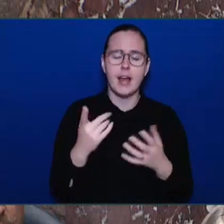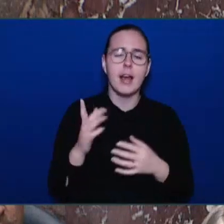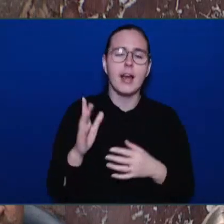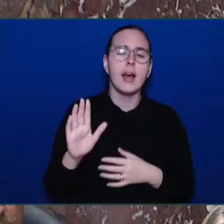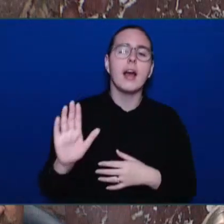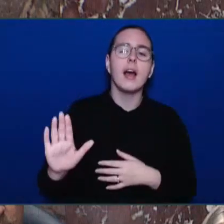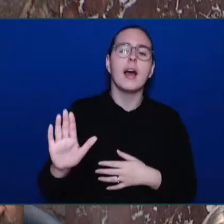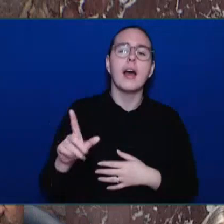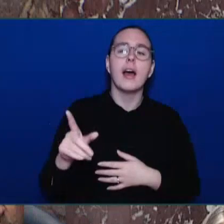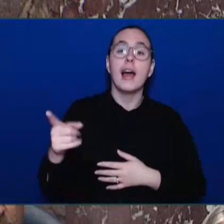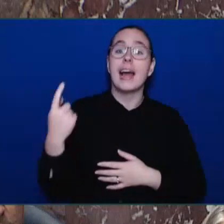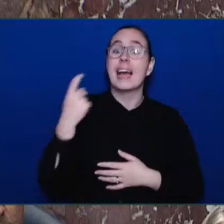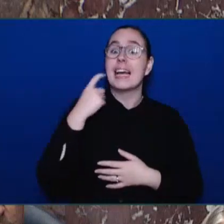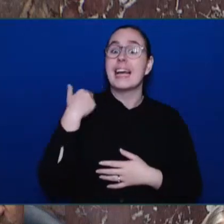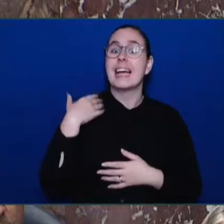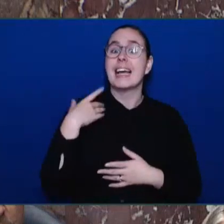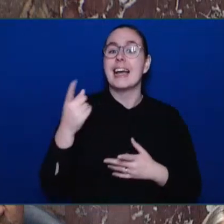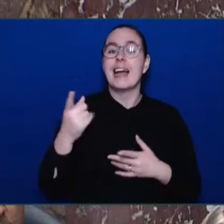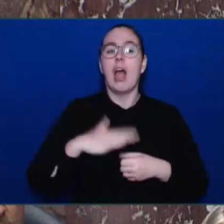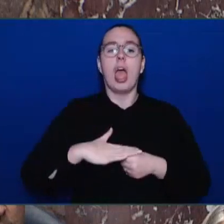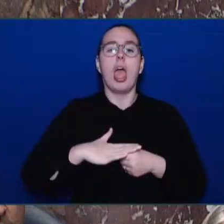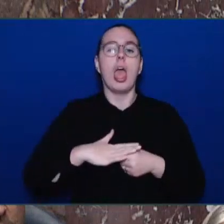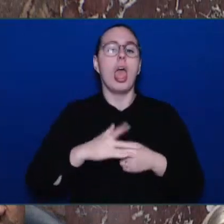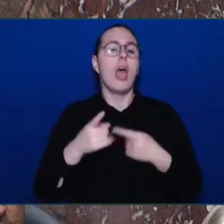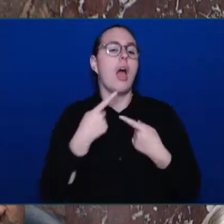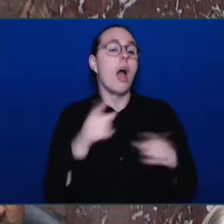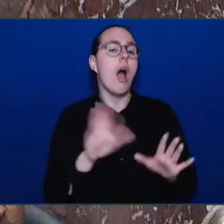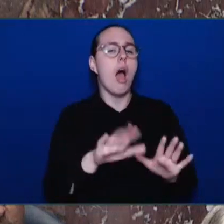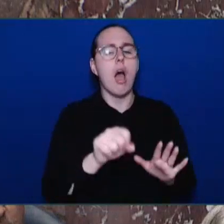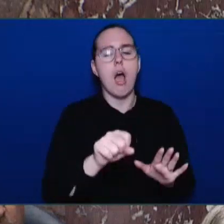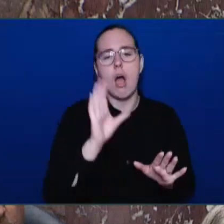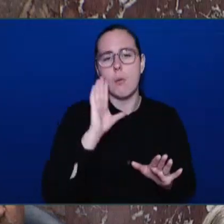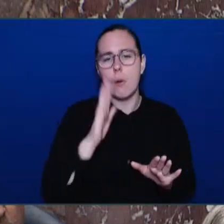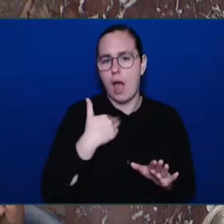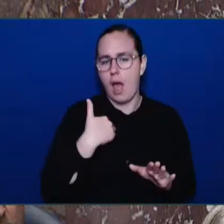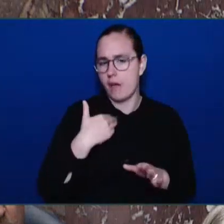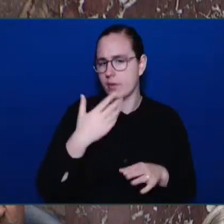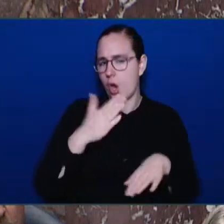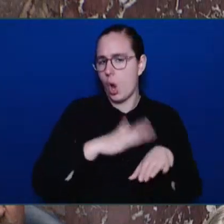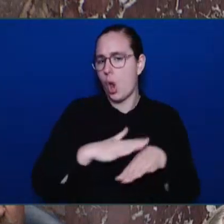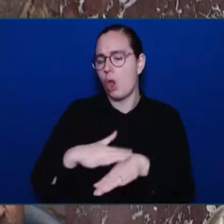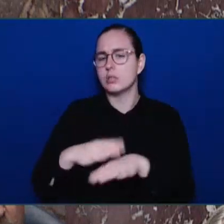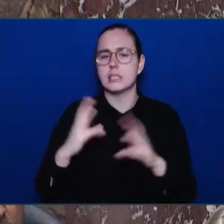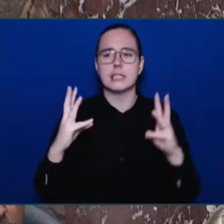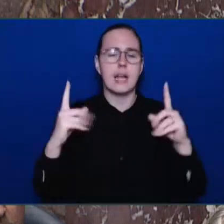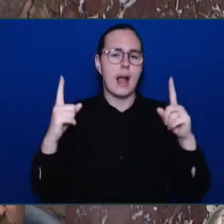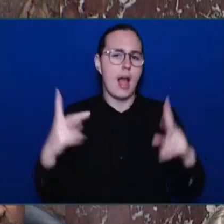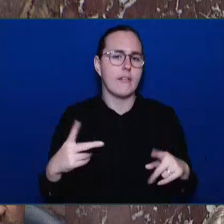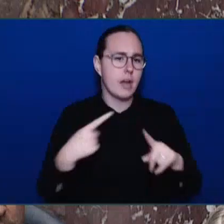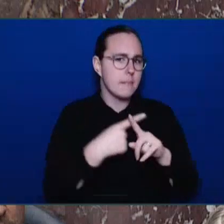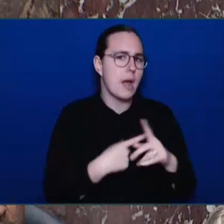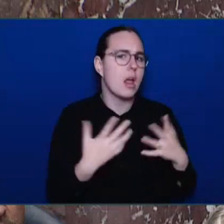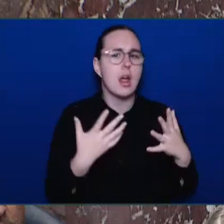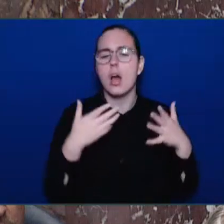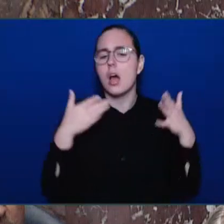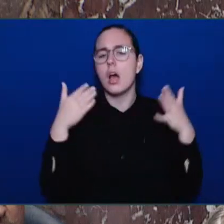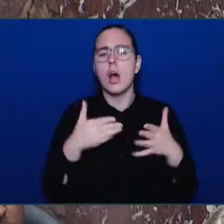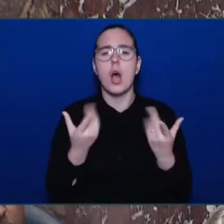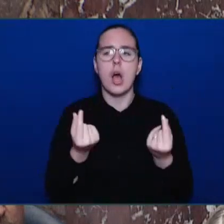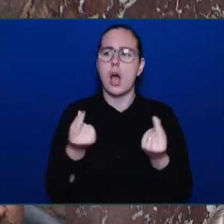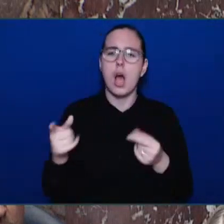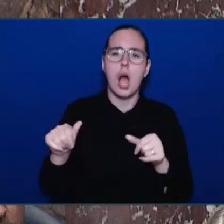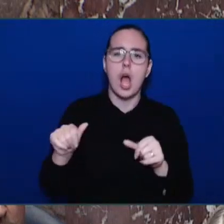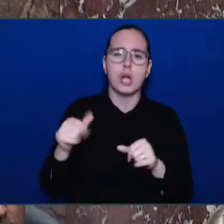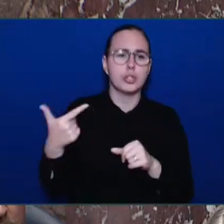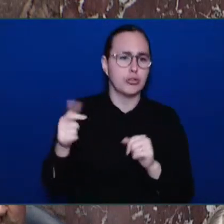4.5 months to figure out how he should do his own job. Then, when he realized that the issued report